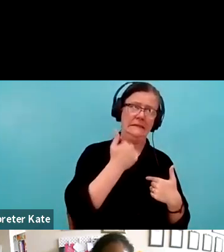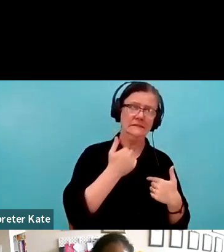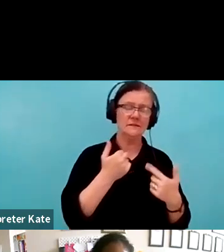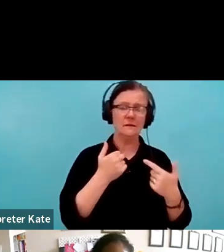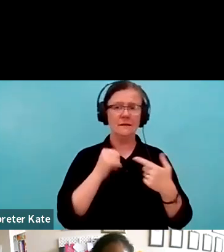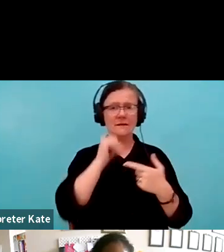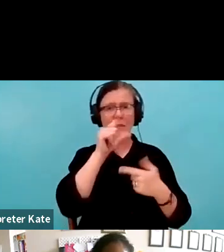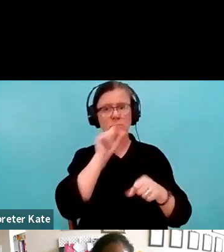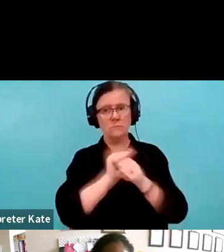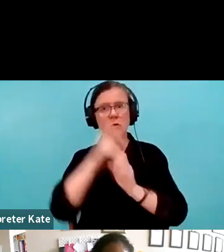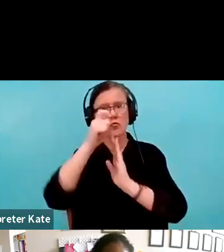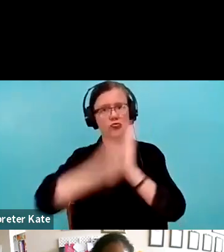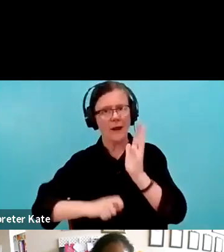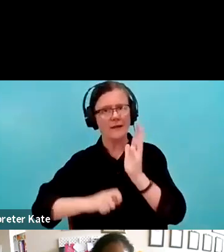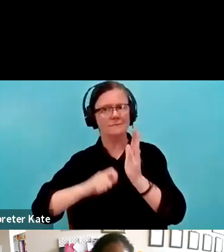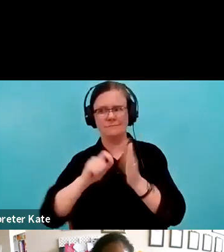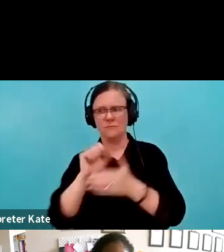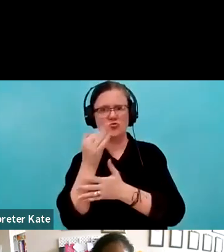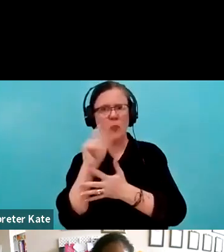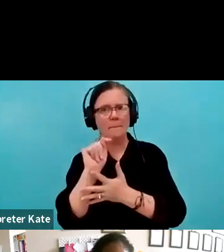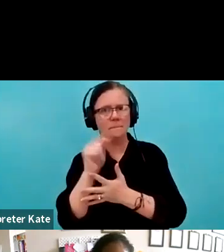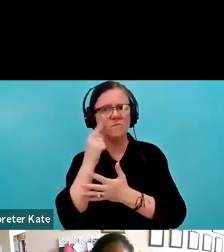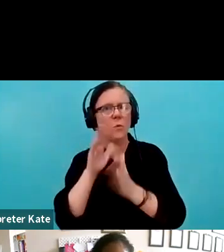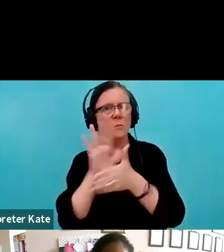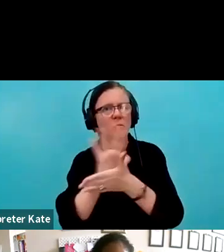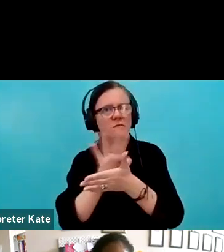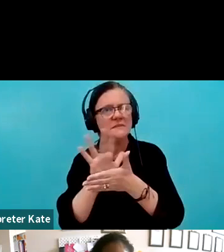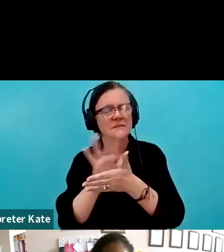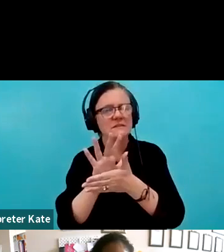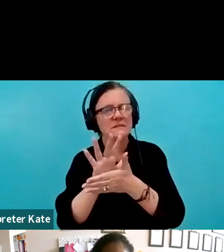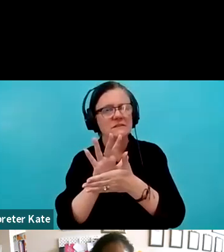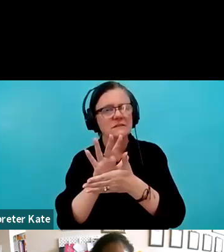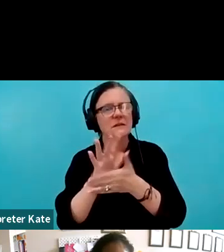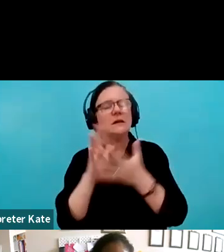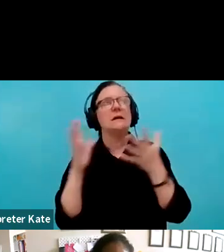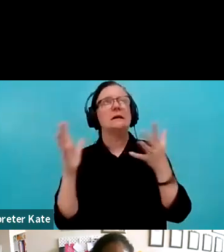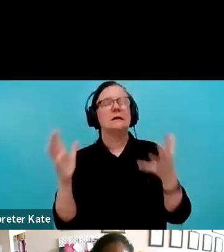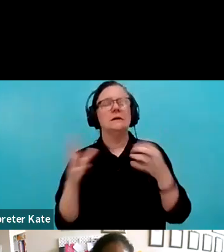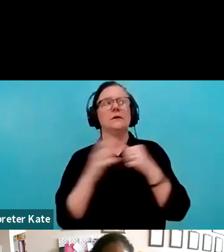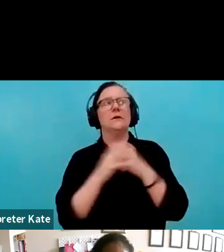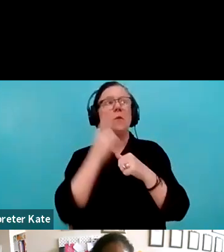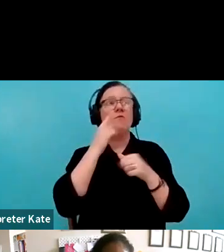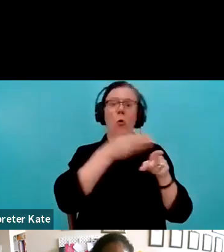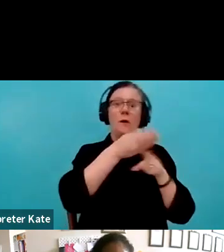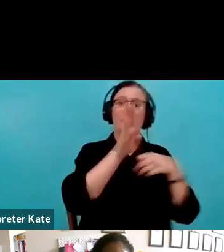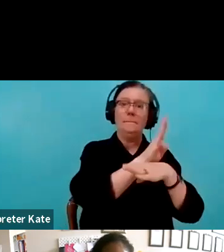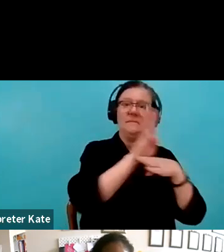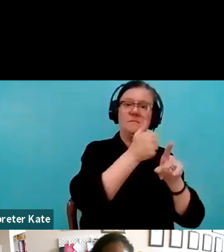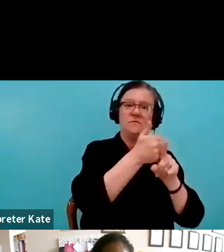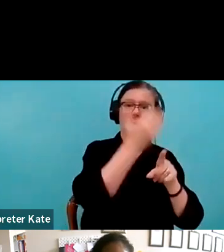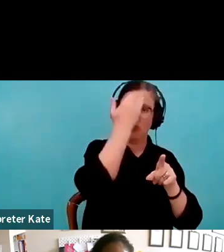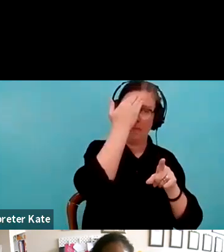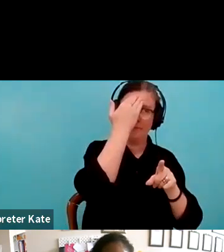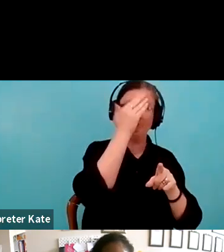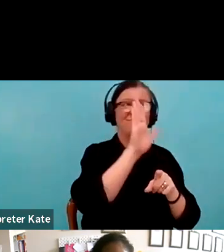at writing scripts. But I think that there is a benefit for the industry to know that there's many